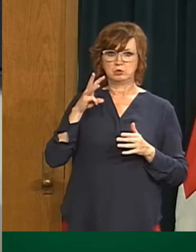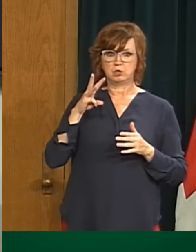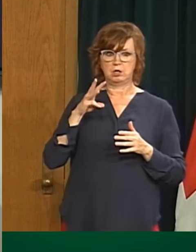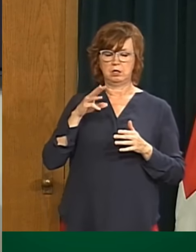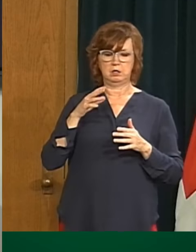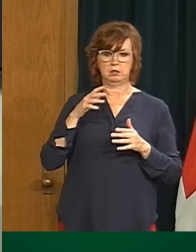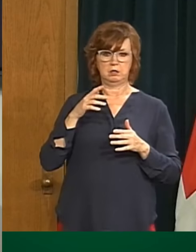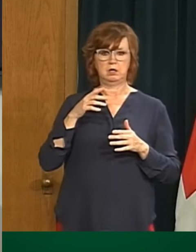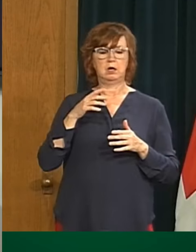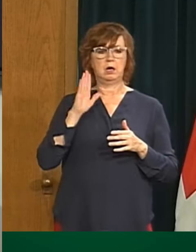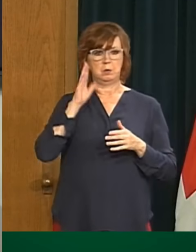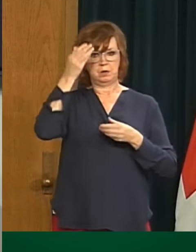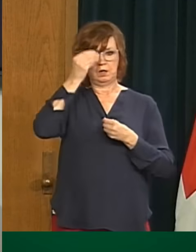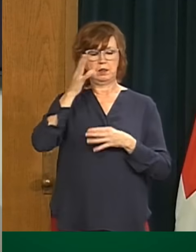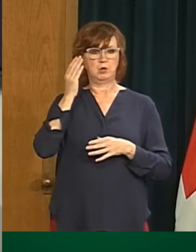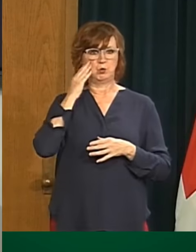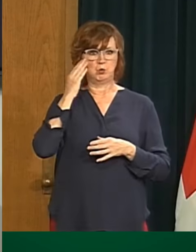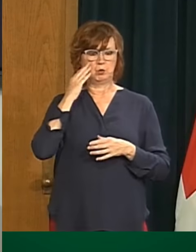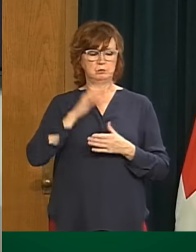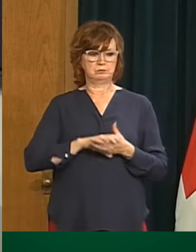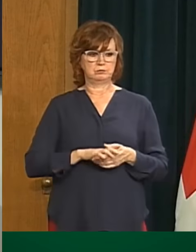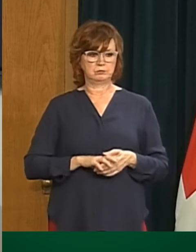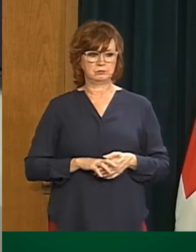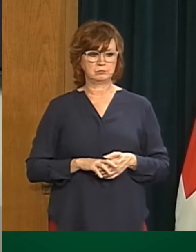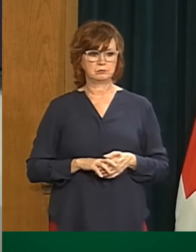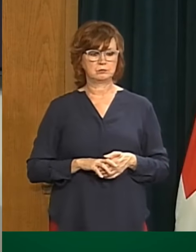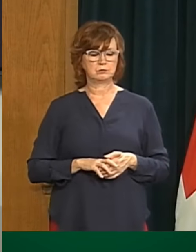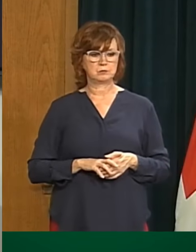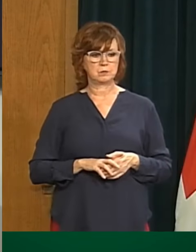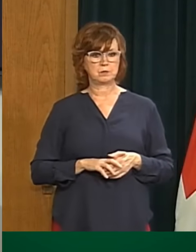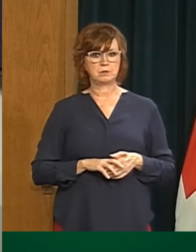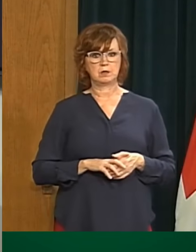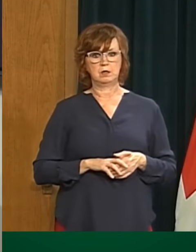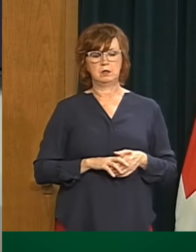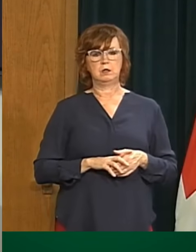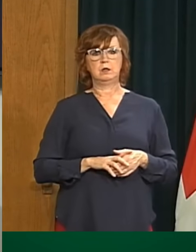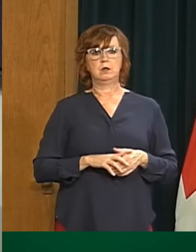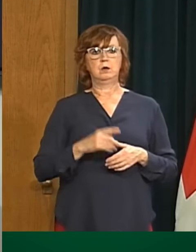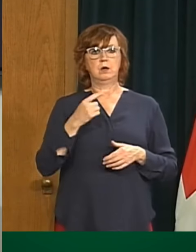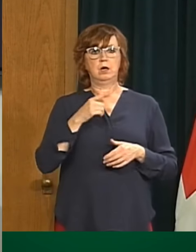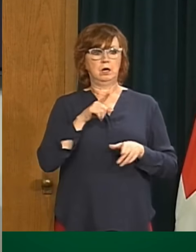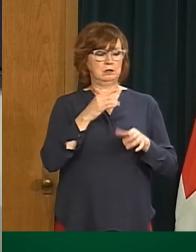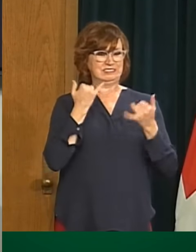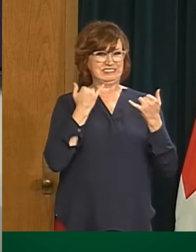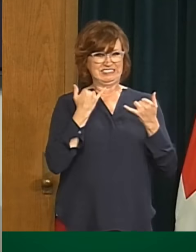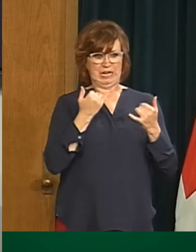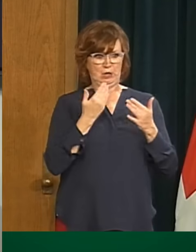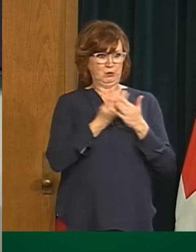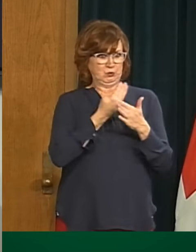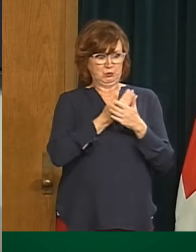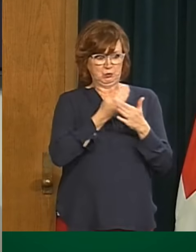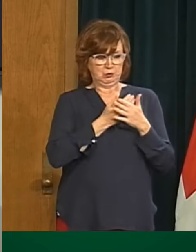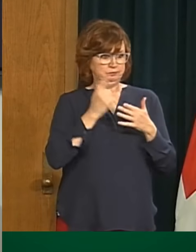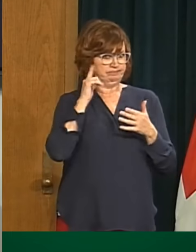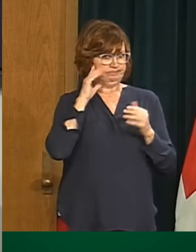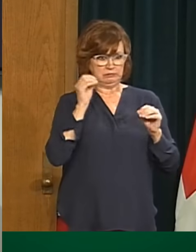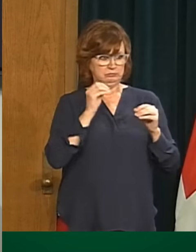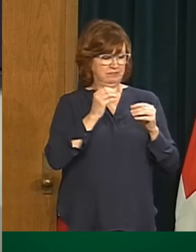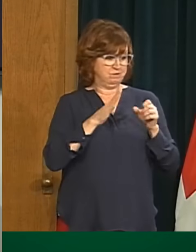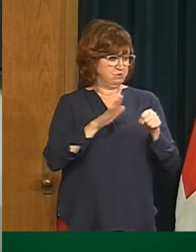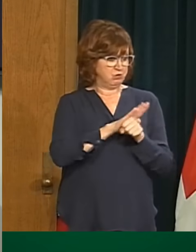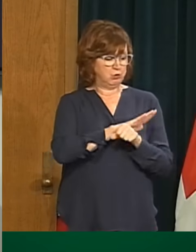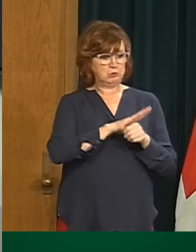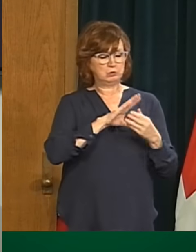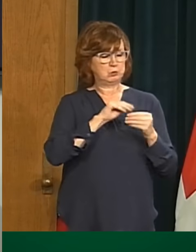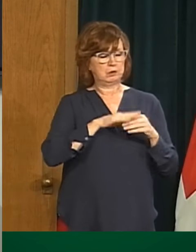will, through the local medical health officer, as the investigation continues and we have more information, we'll be absolutely able